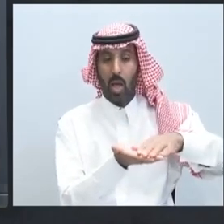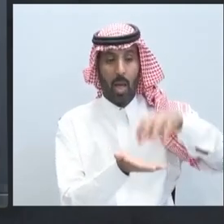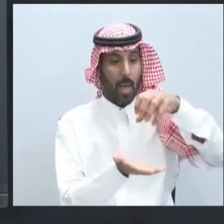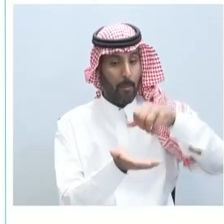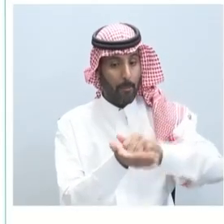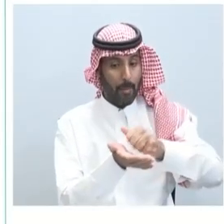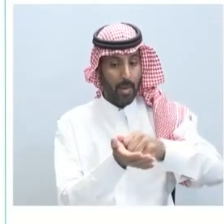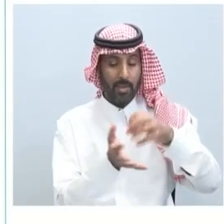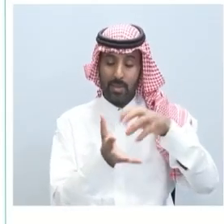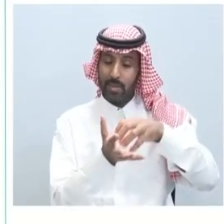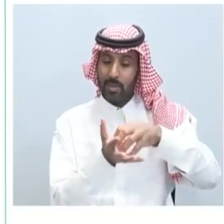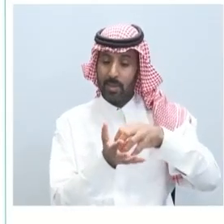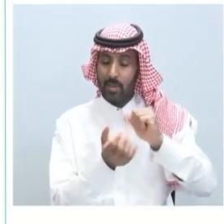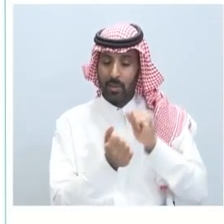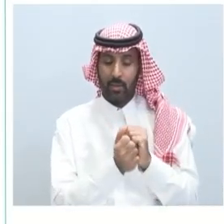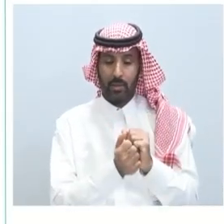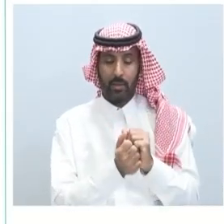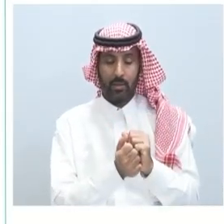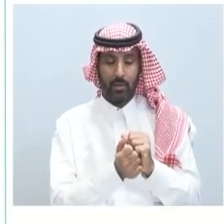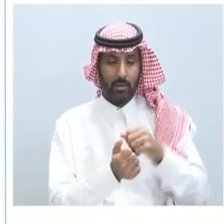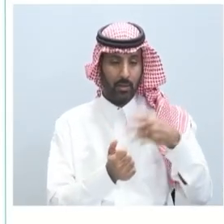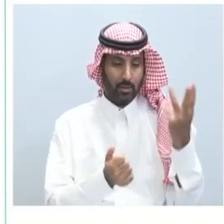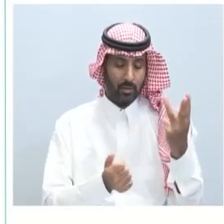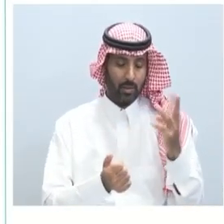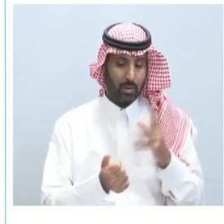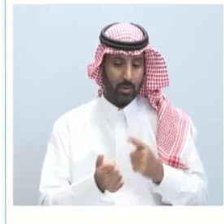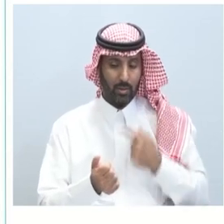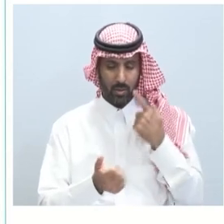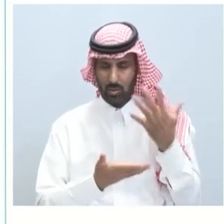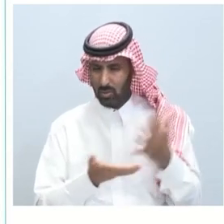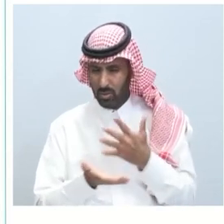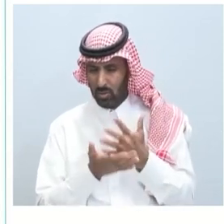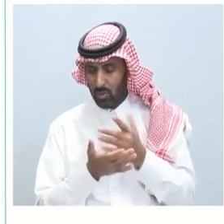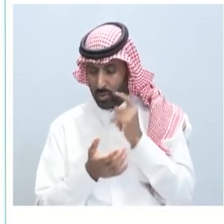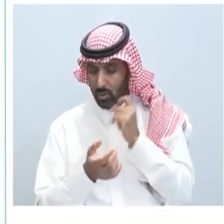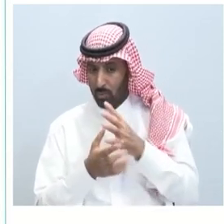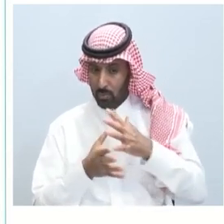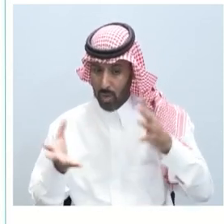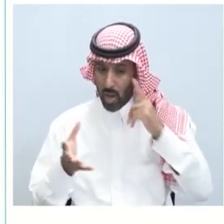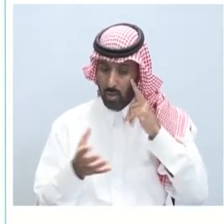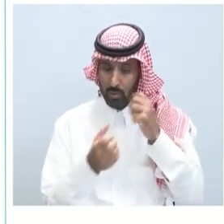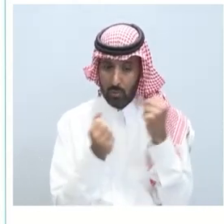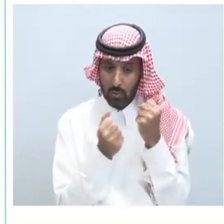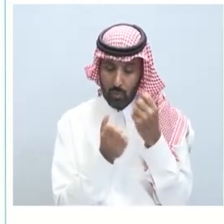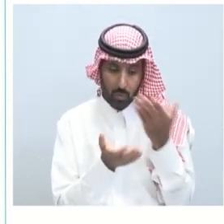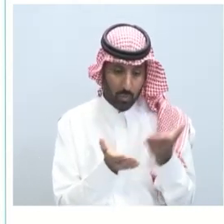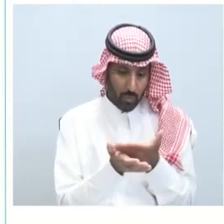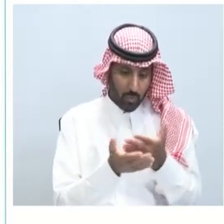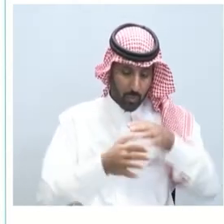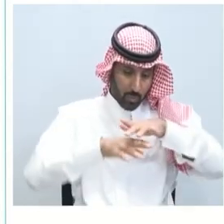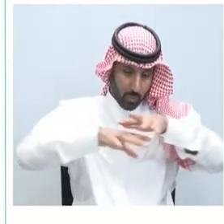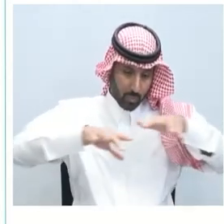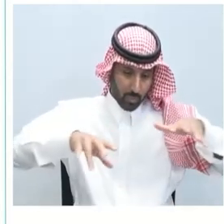Very good. We call it a terminal. Number three, situation three, a large block of frozen water floating in the